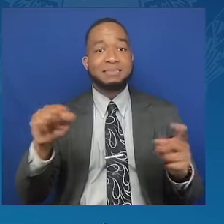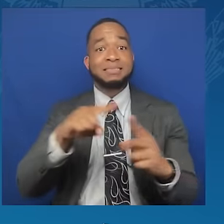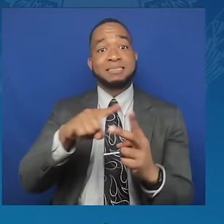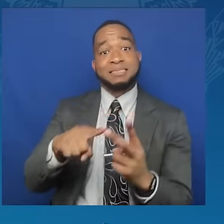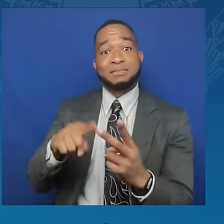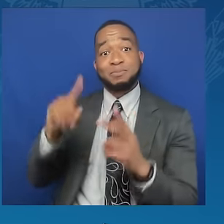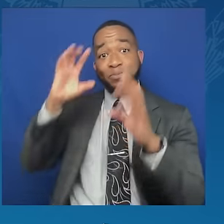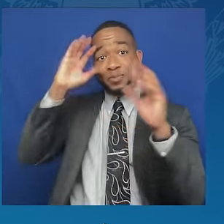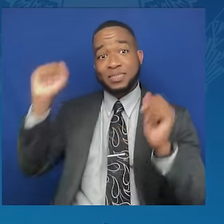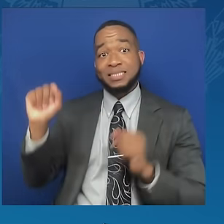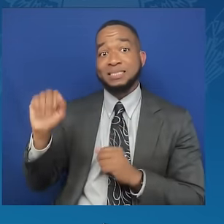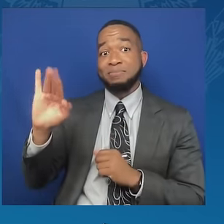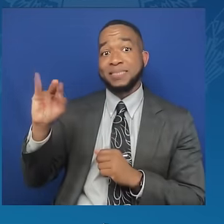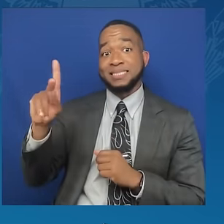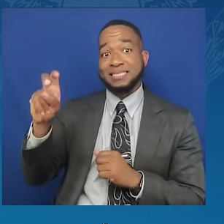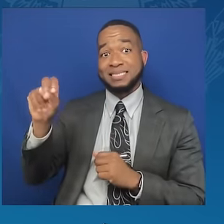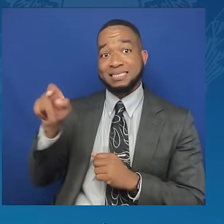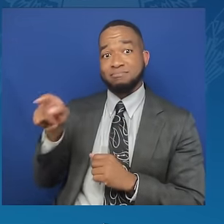recover.